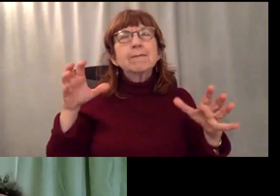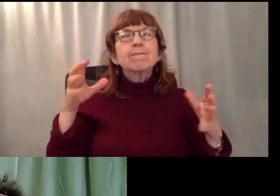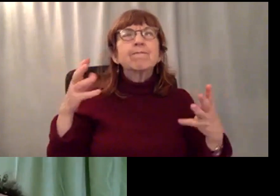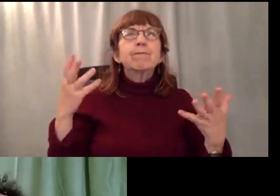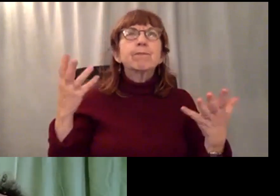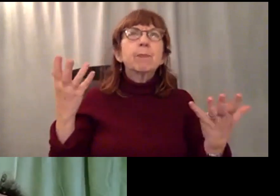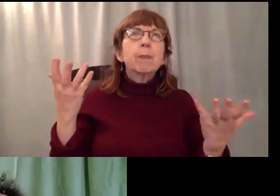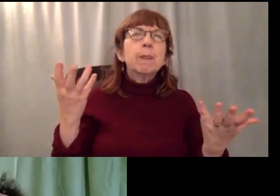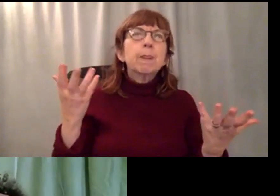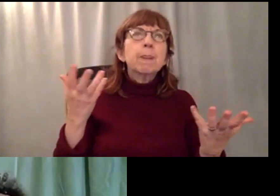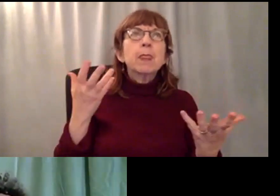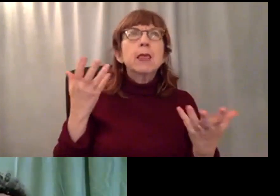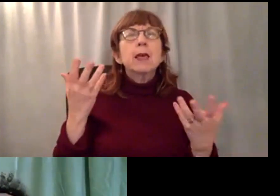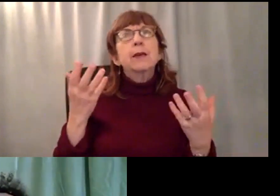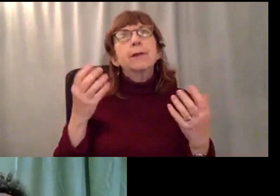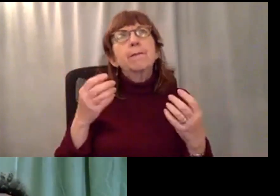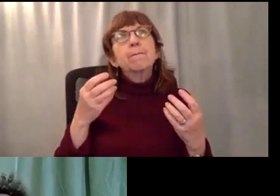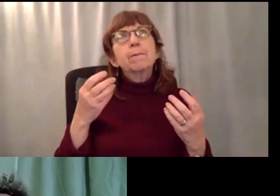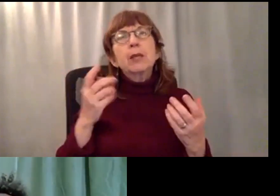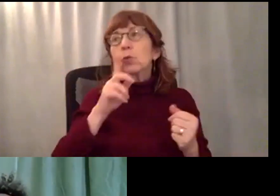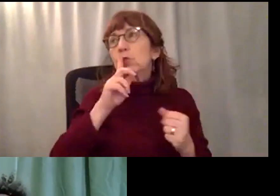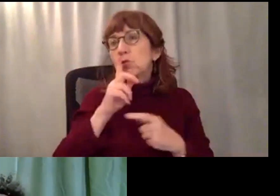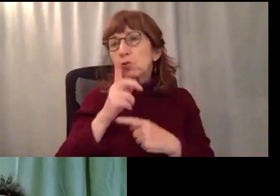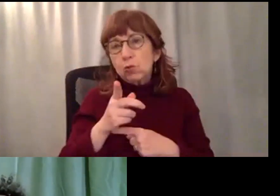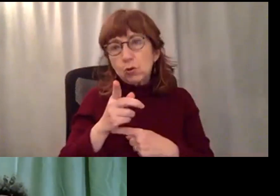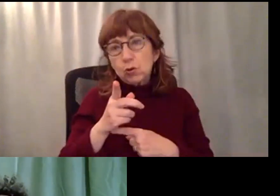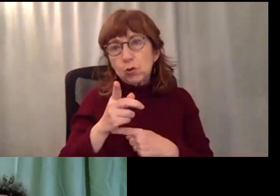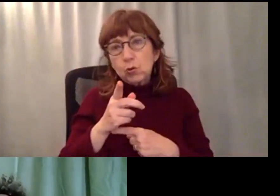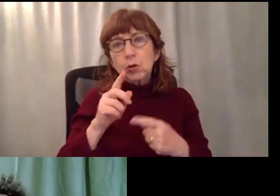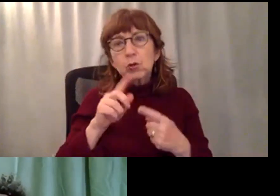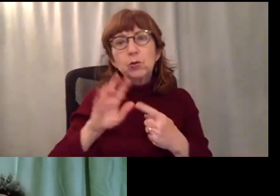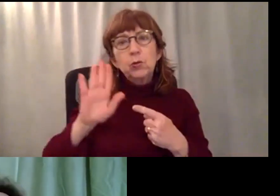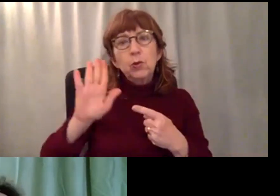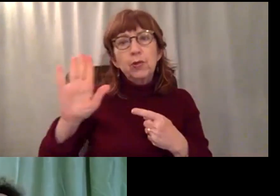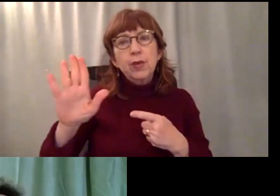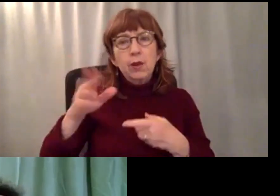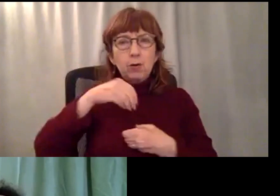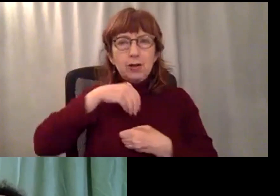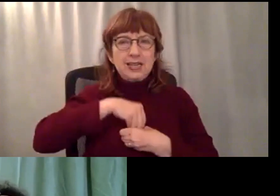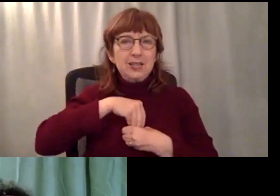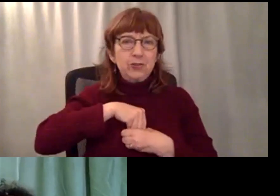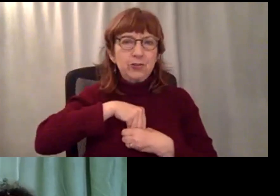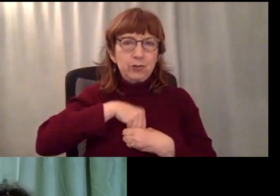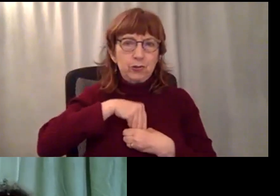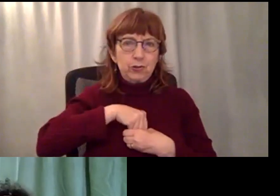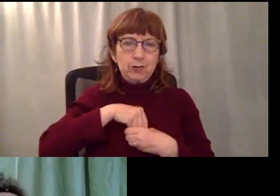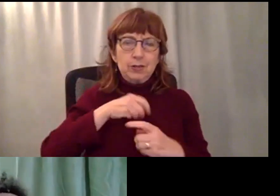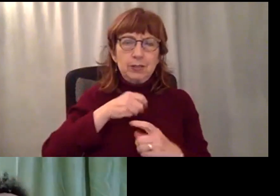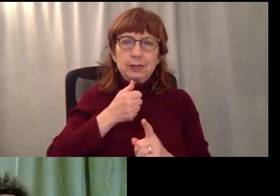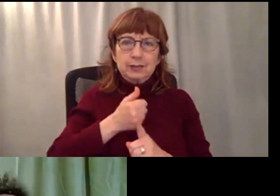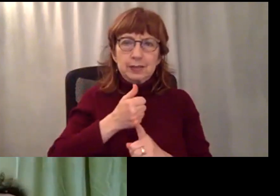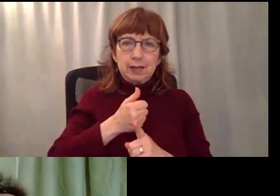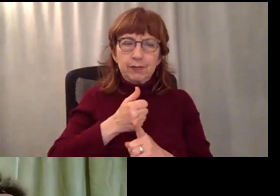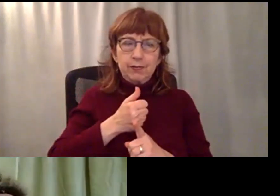like was true to their internal self and did that in a